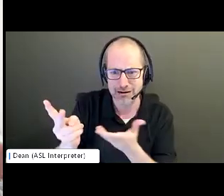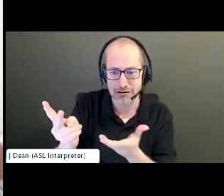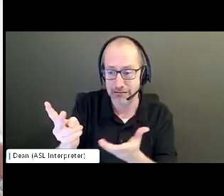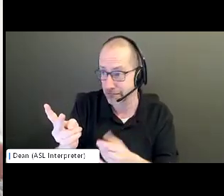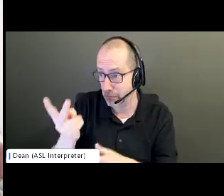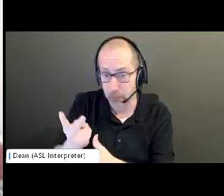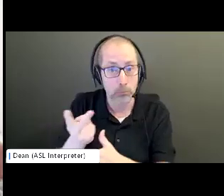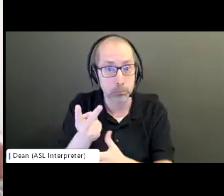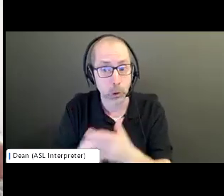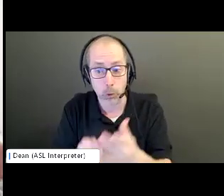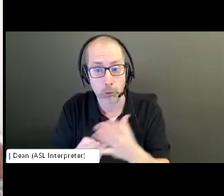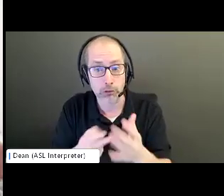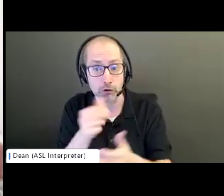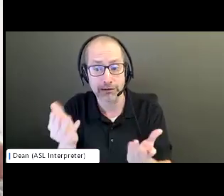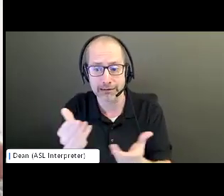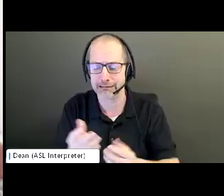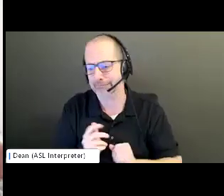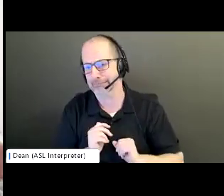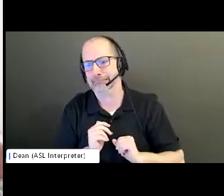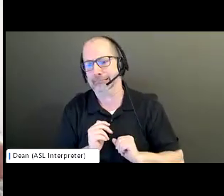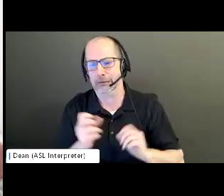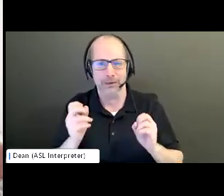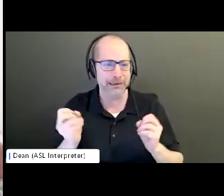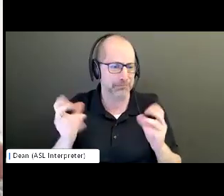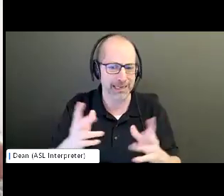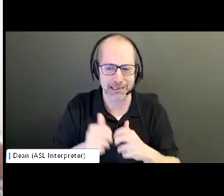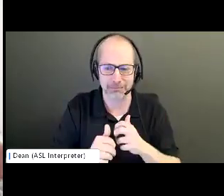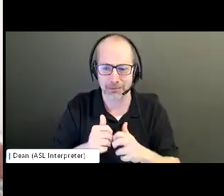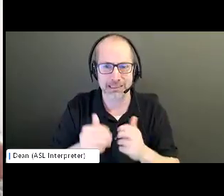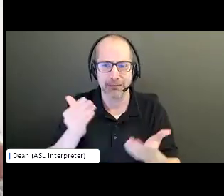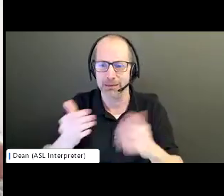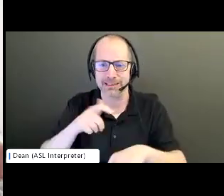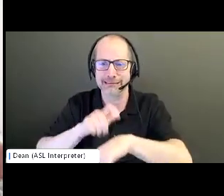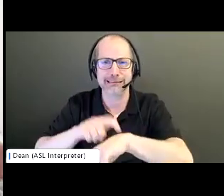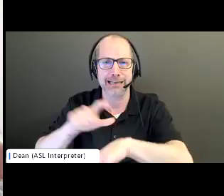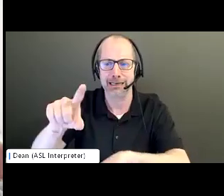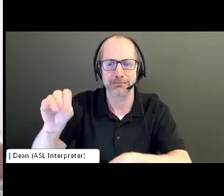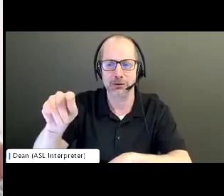Apologies. So many problems with, well, it could very well be a time zone thing, but